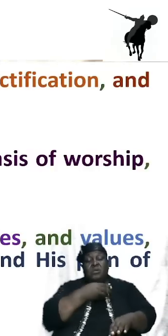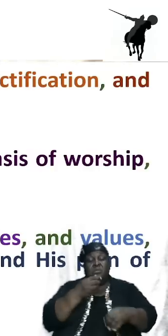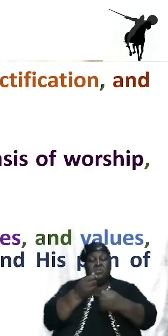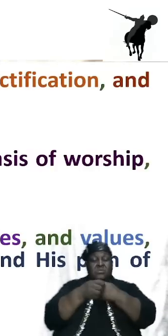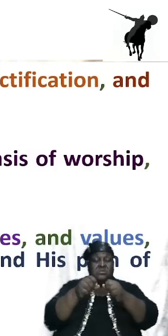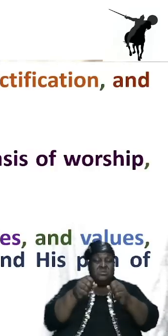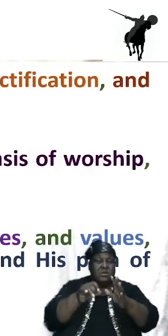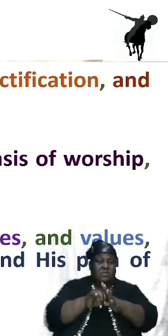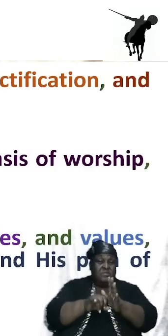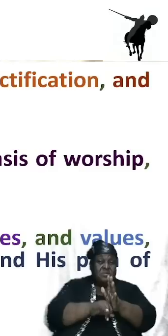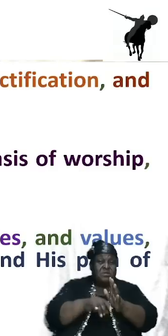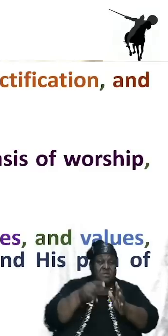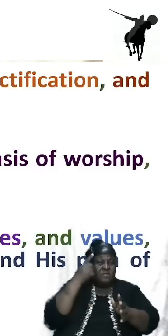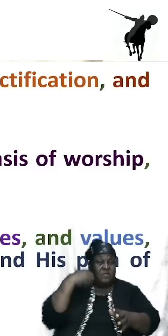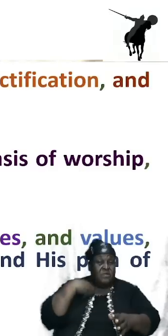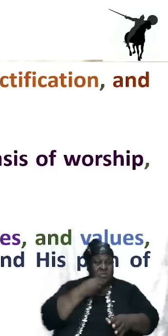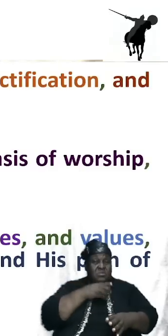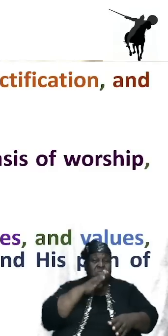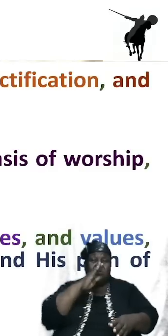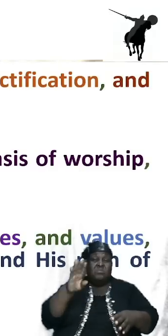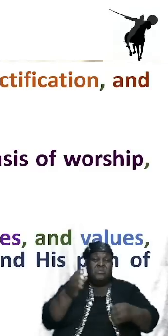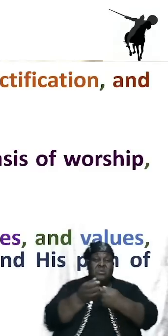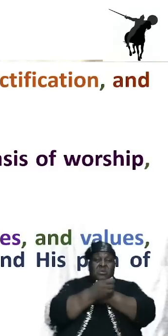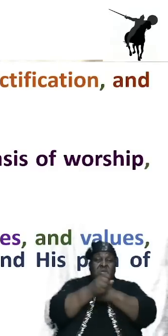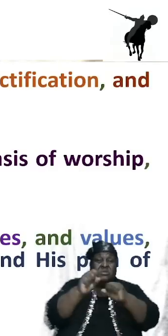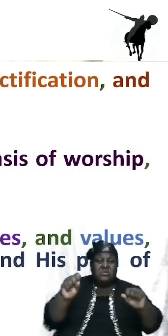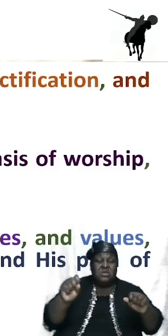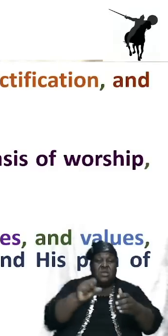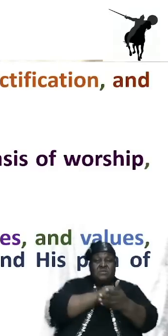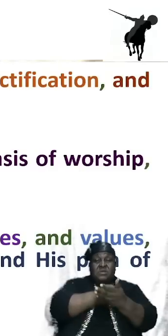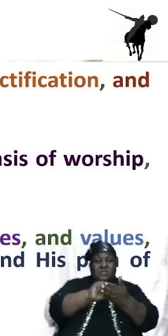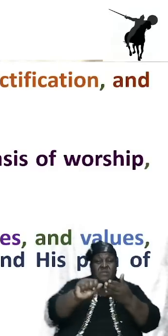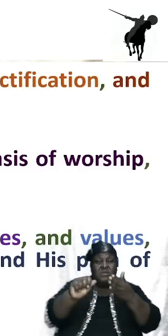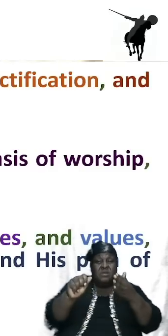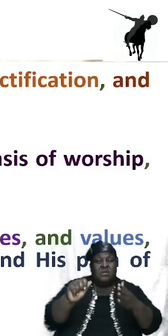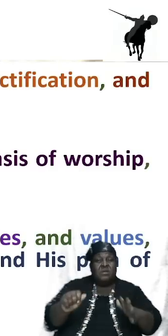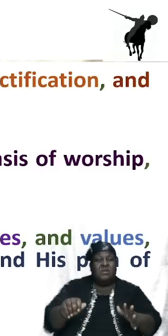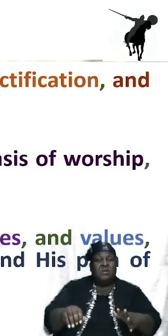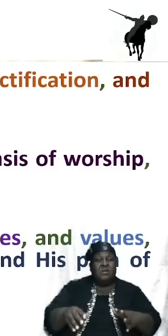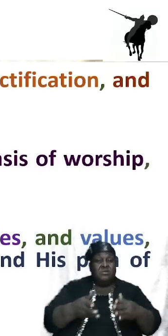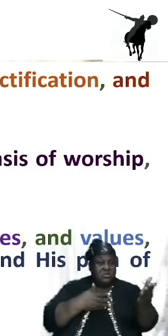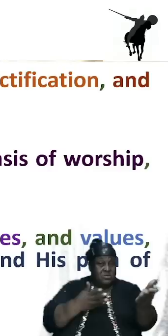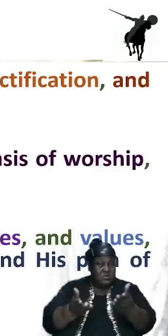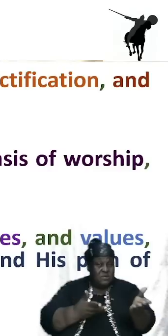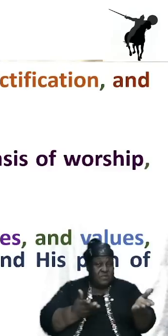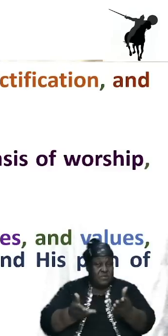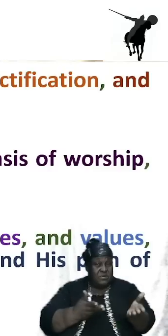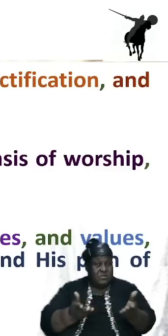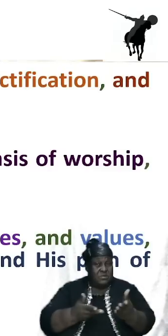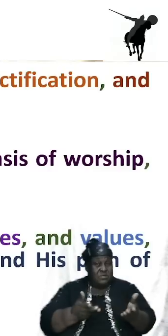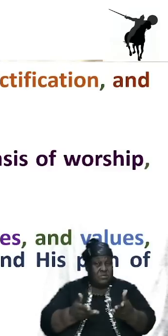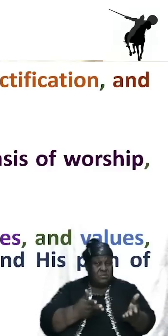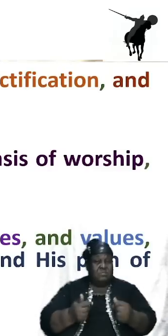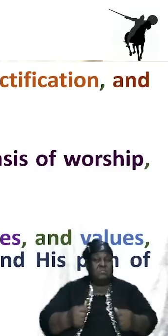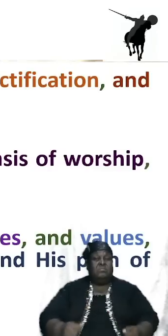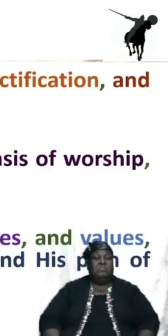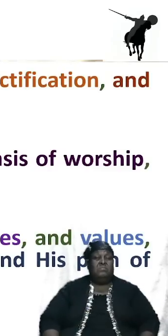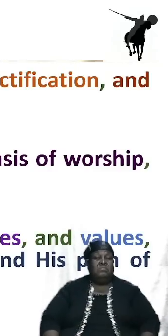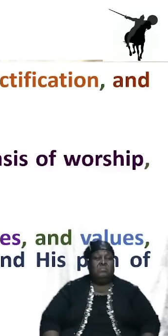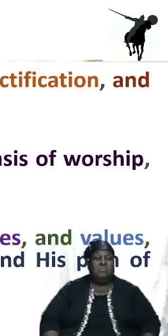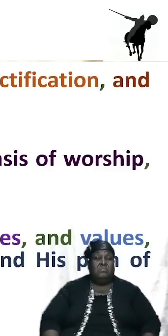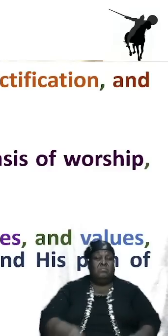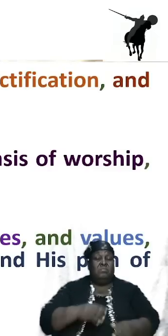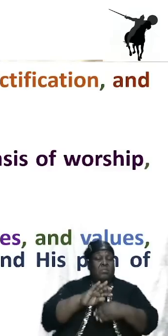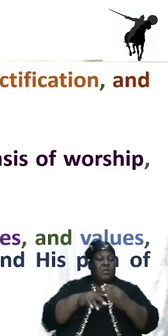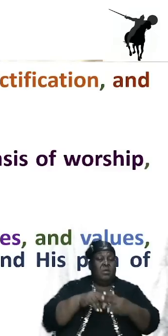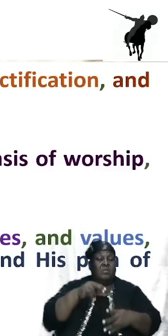saved. It is crucial for your sanctification, and it is crucial for your service. And we're going to talk about this later on, all of these 3 points, in terms